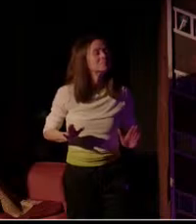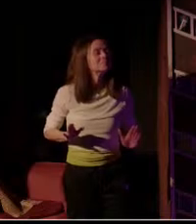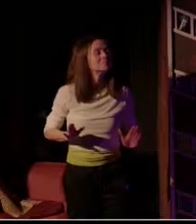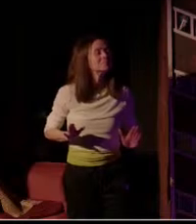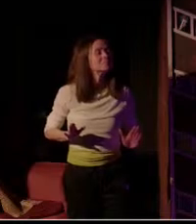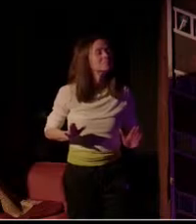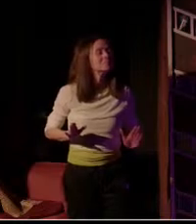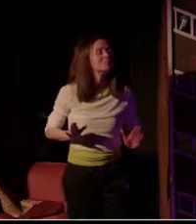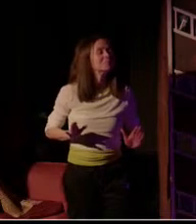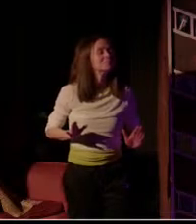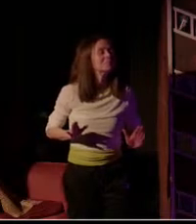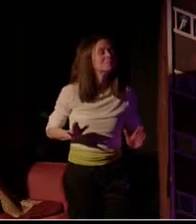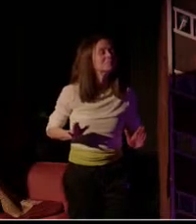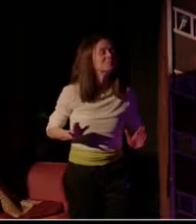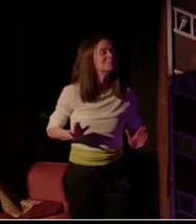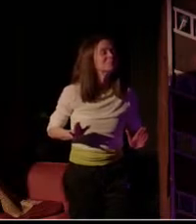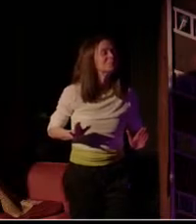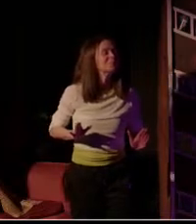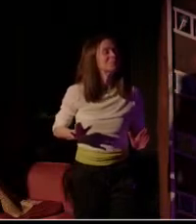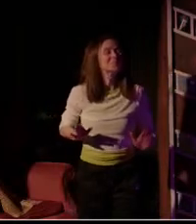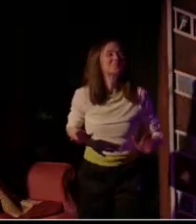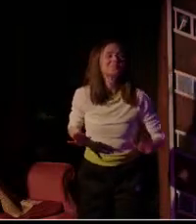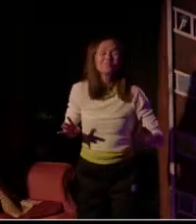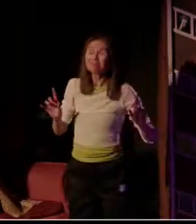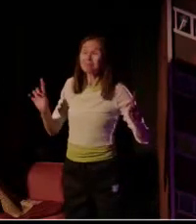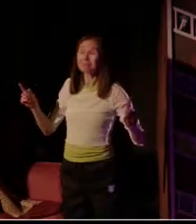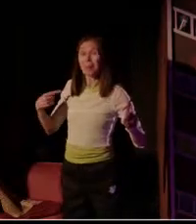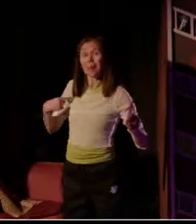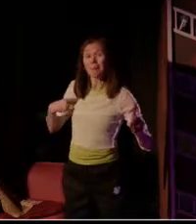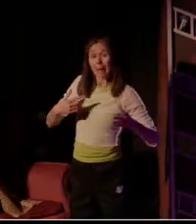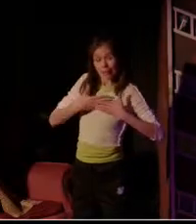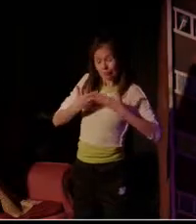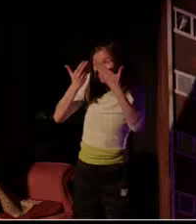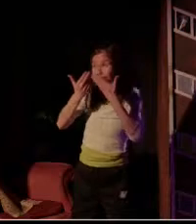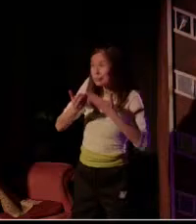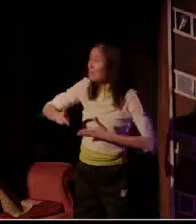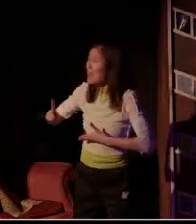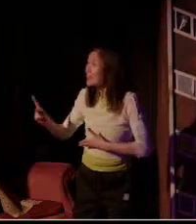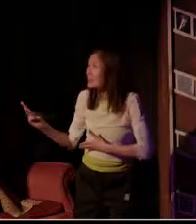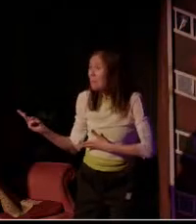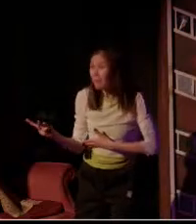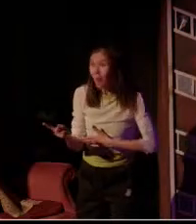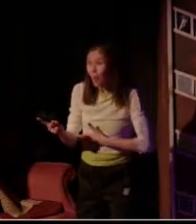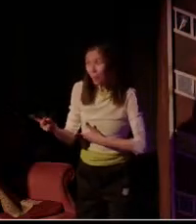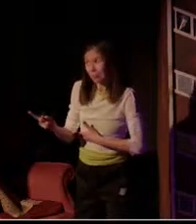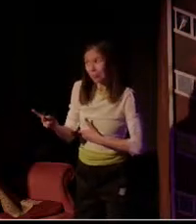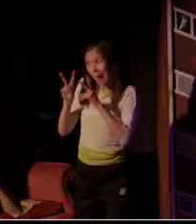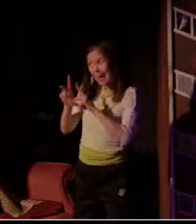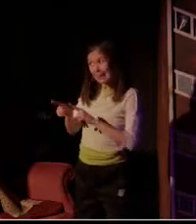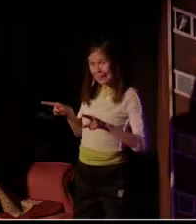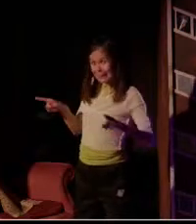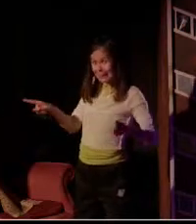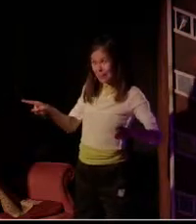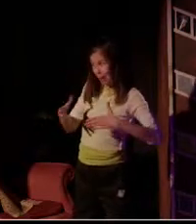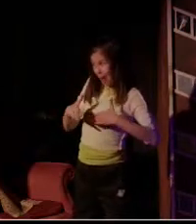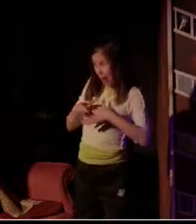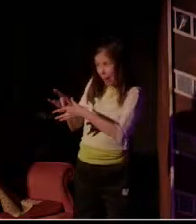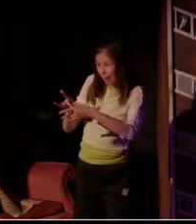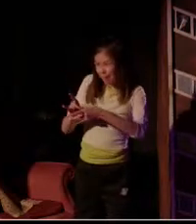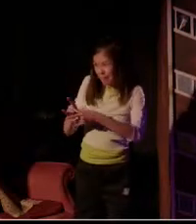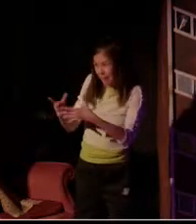prosperity is the very bond of love, whose fresh complexion and whose heart